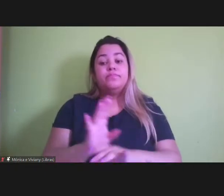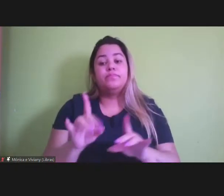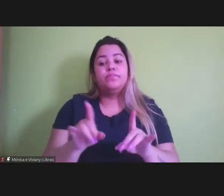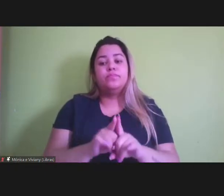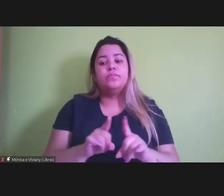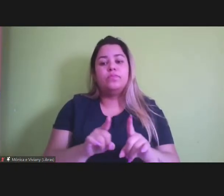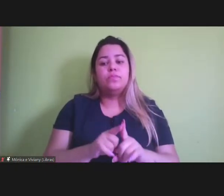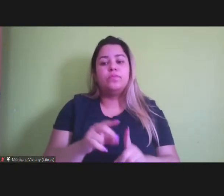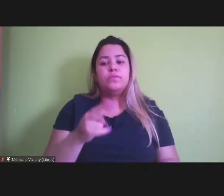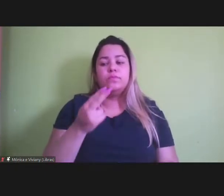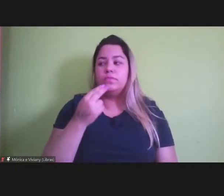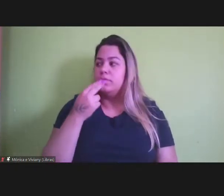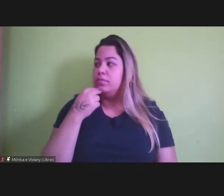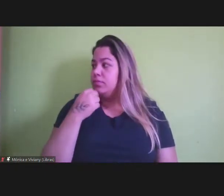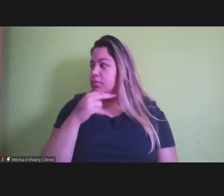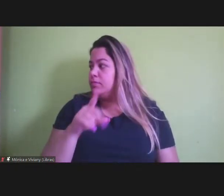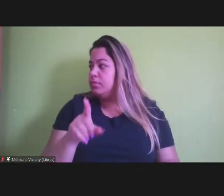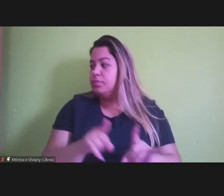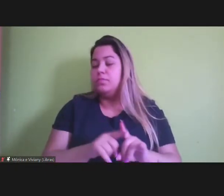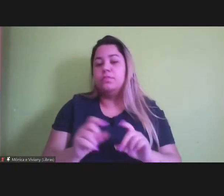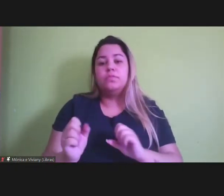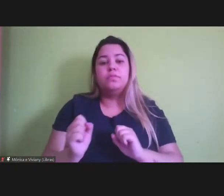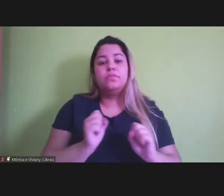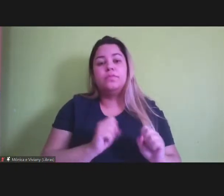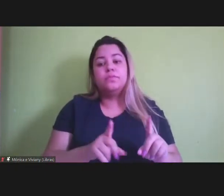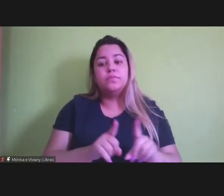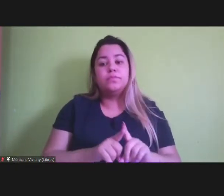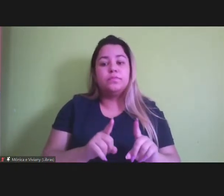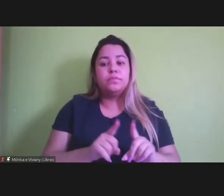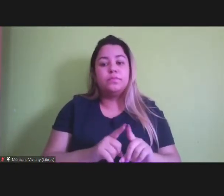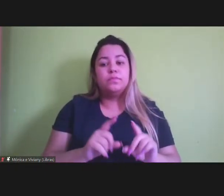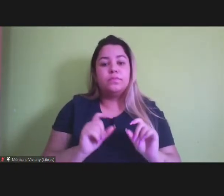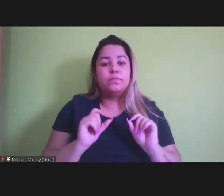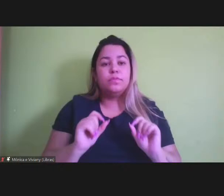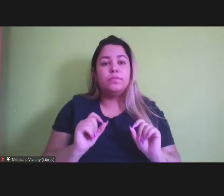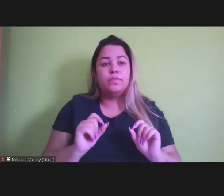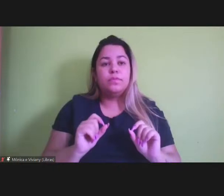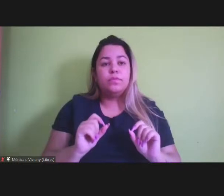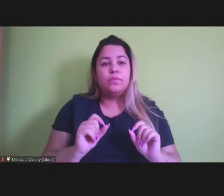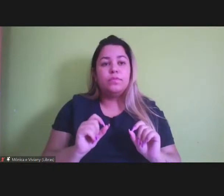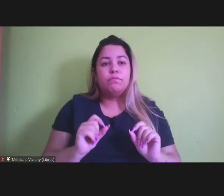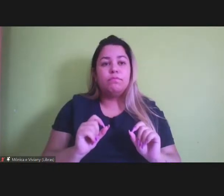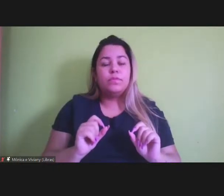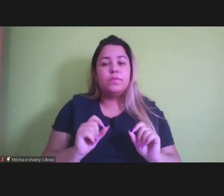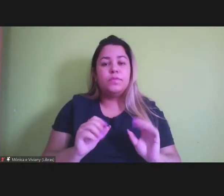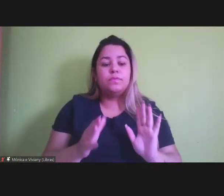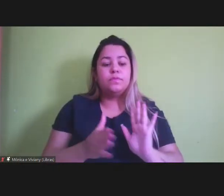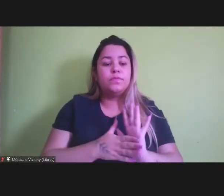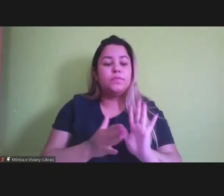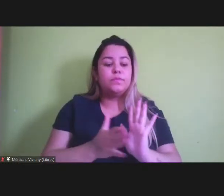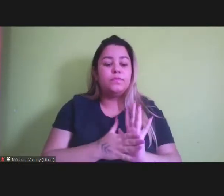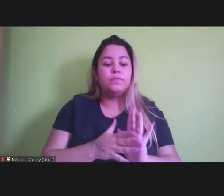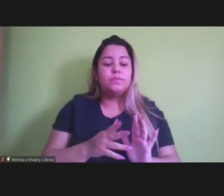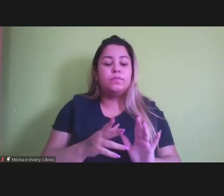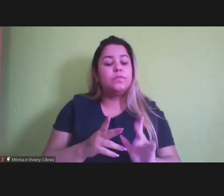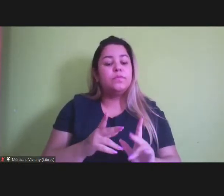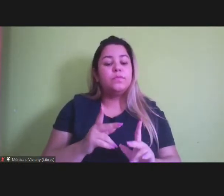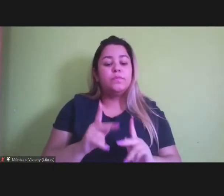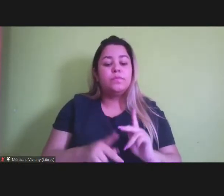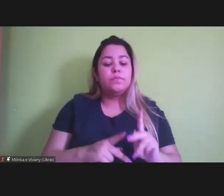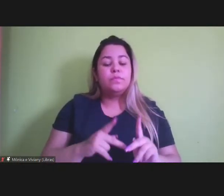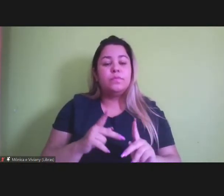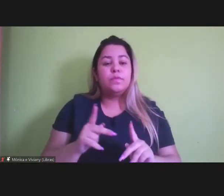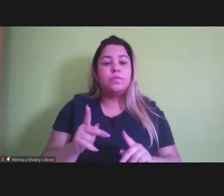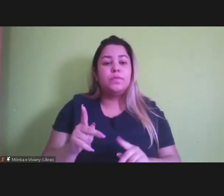of graduation and nutrition in the country so that they can incorporate it in their pedagogical